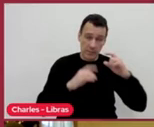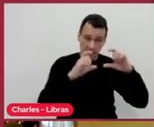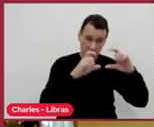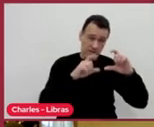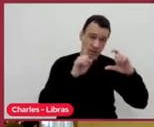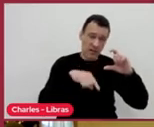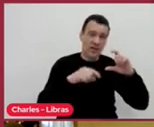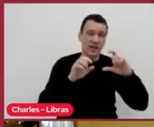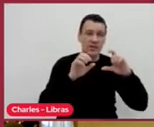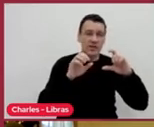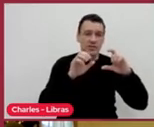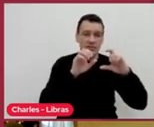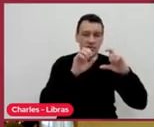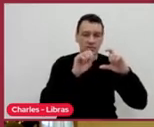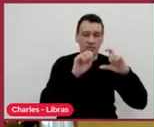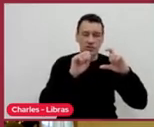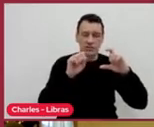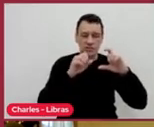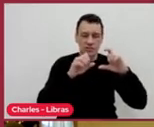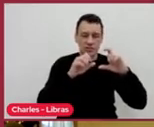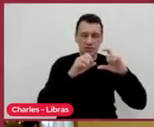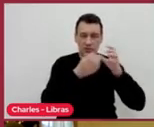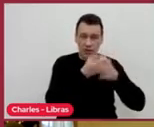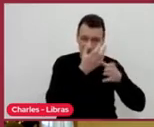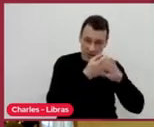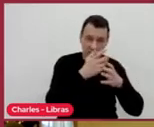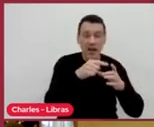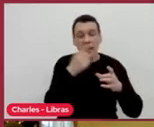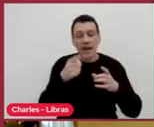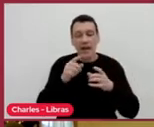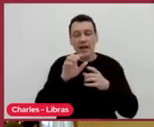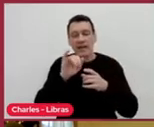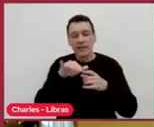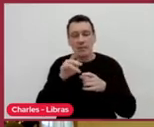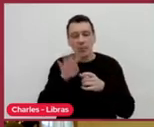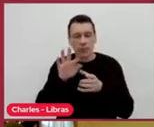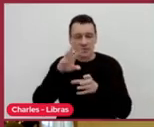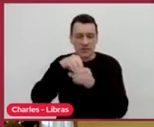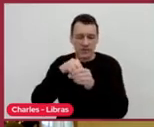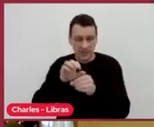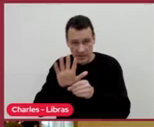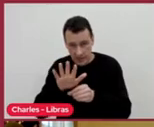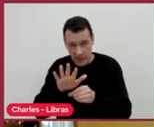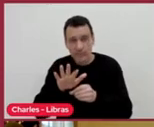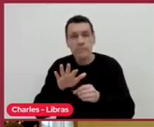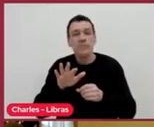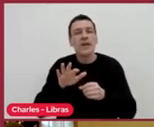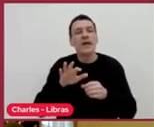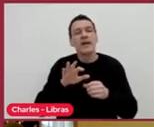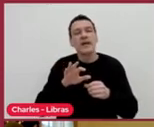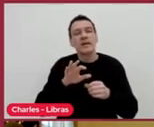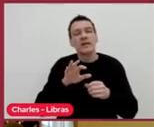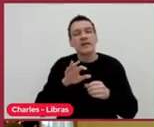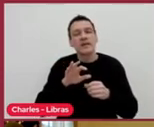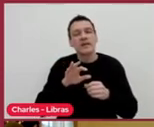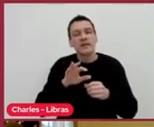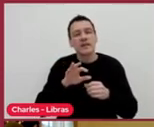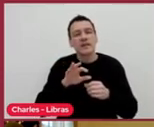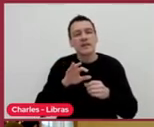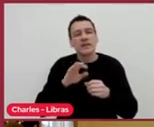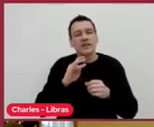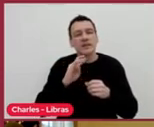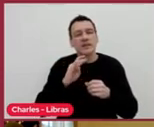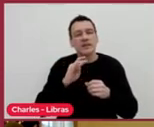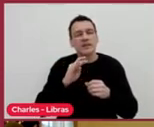inputs. I'm going to compose the inputs with AND. So account ID equals the account ID that